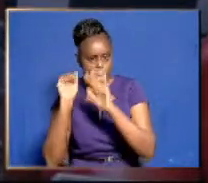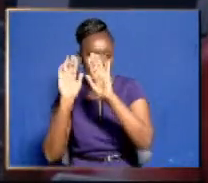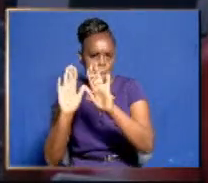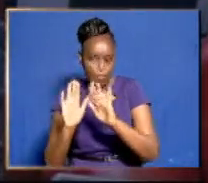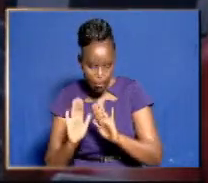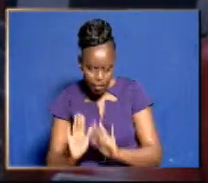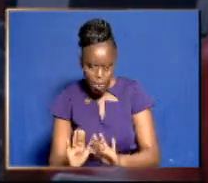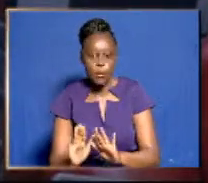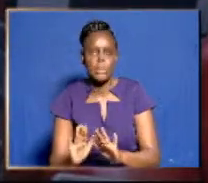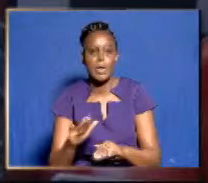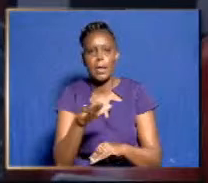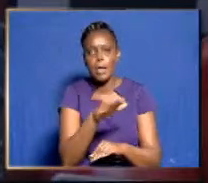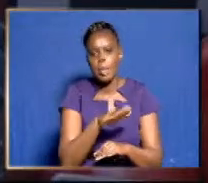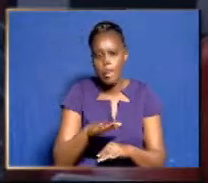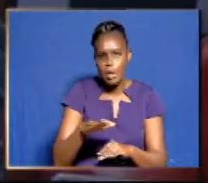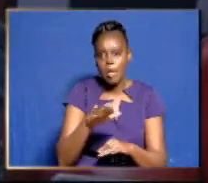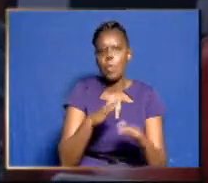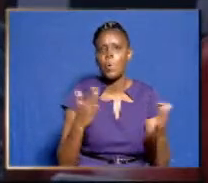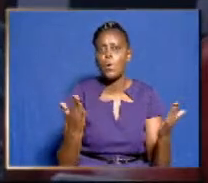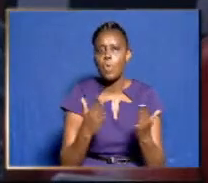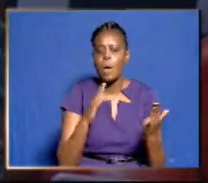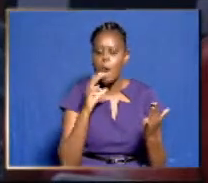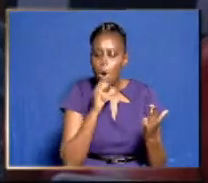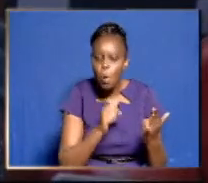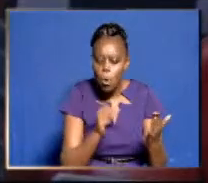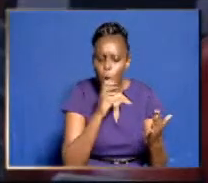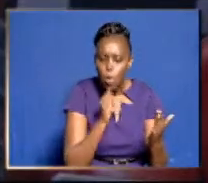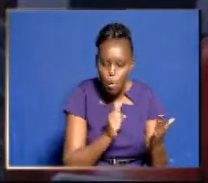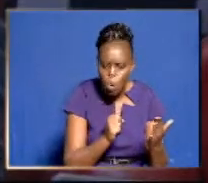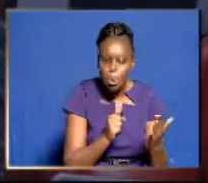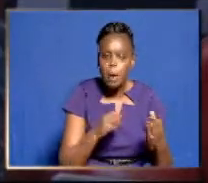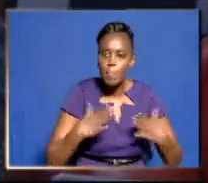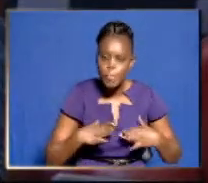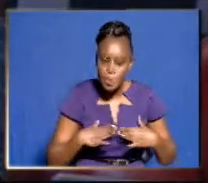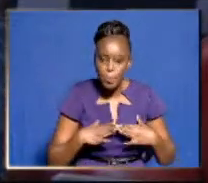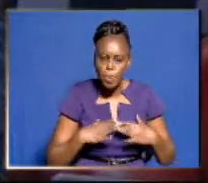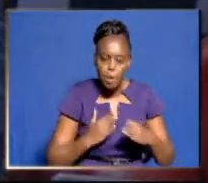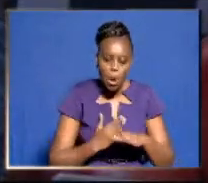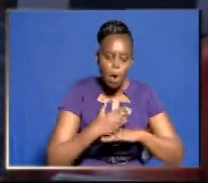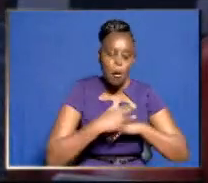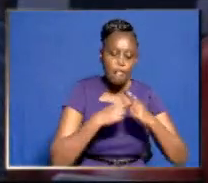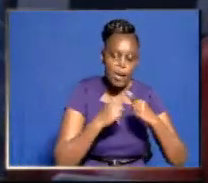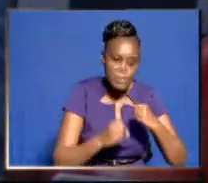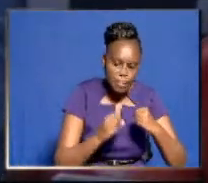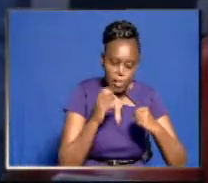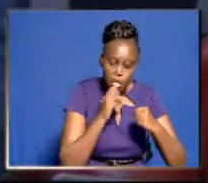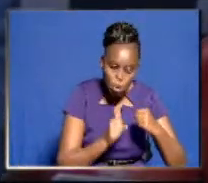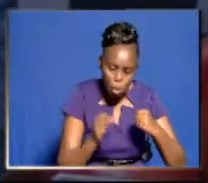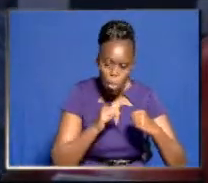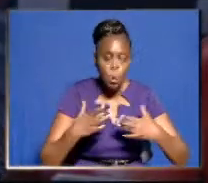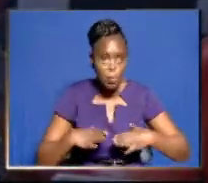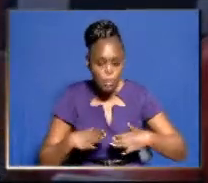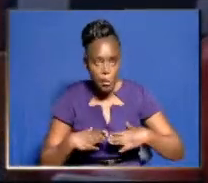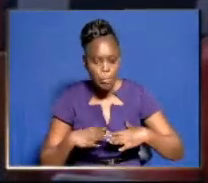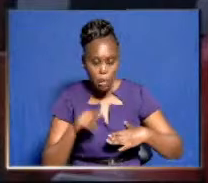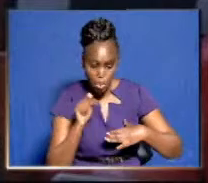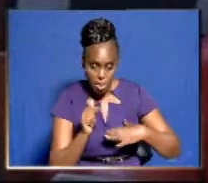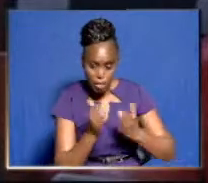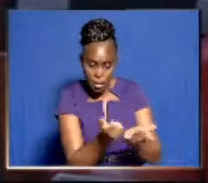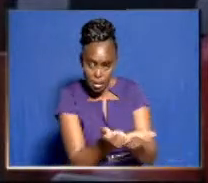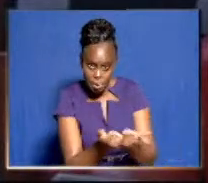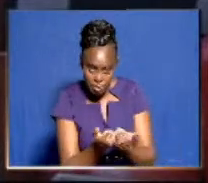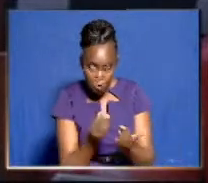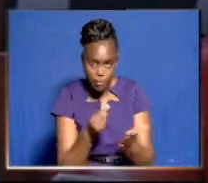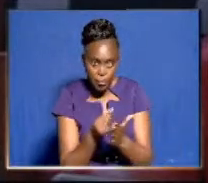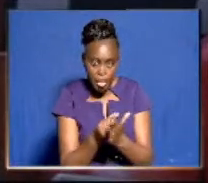important area where the elderly, over 70 men and women, are supposed to receive